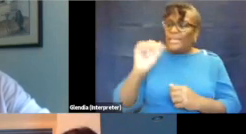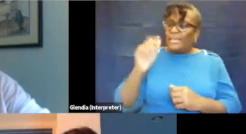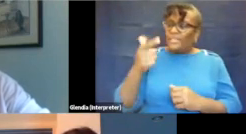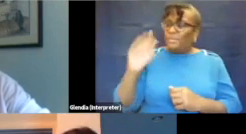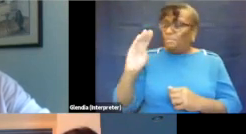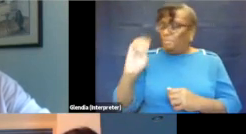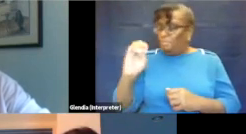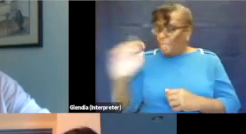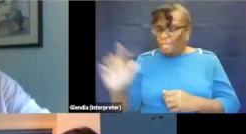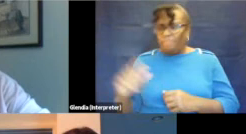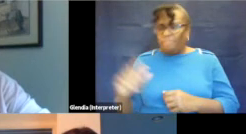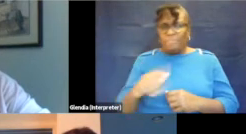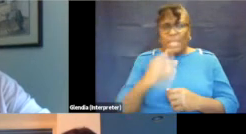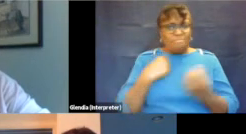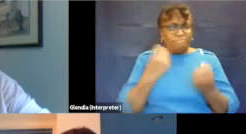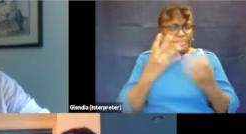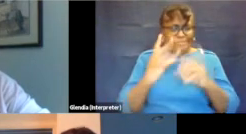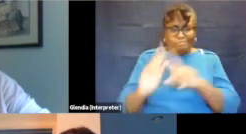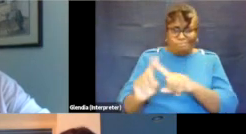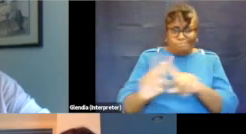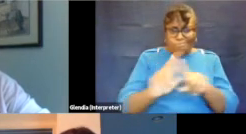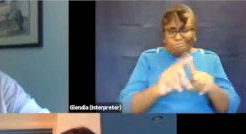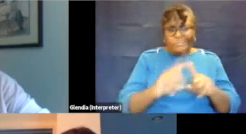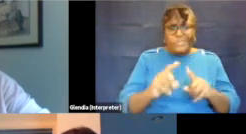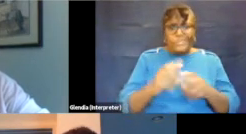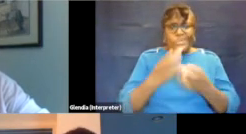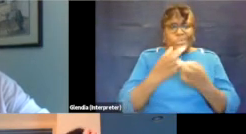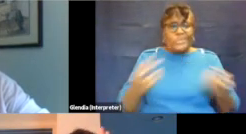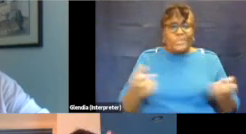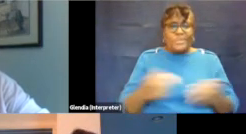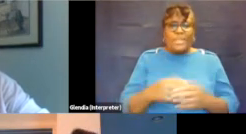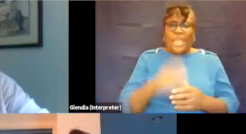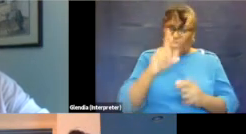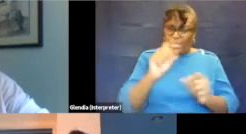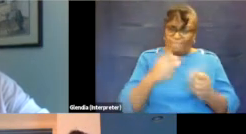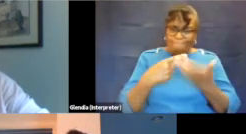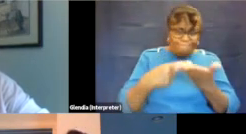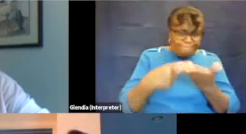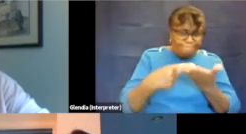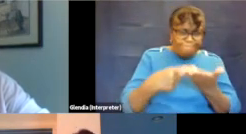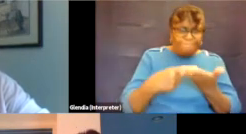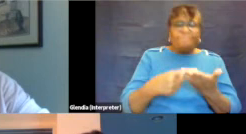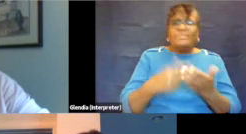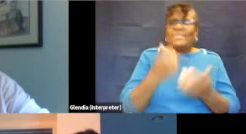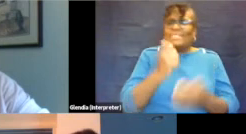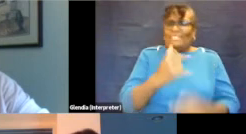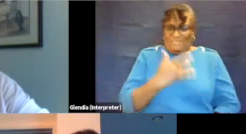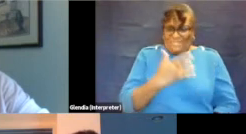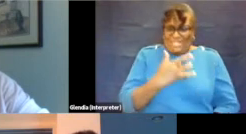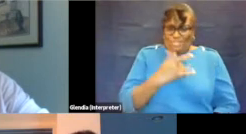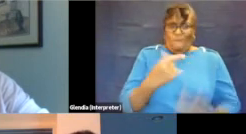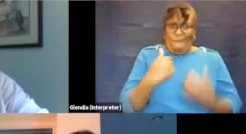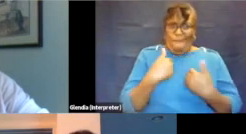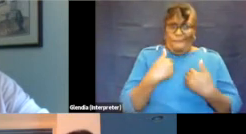any feelings you or your child or family members may be experiencing about the hearing loss. This is really normal. Many parents